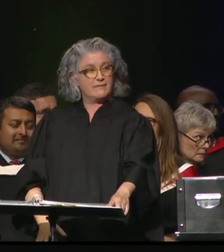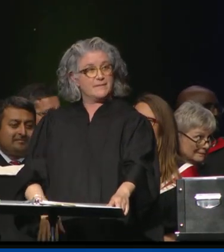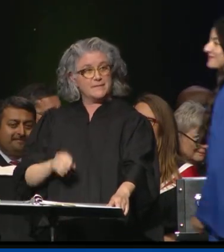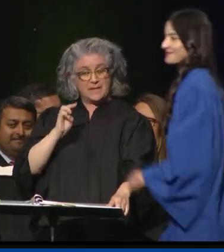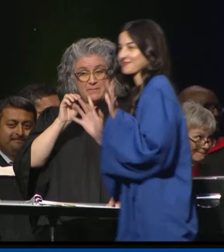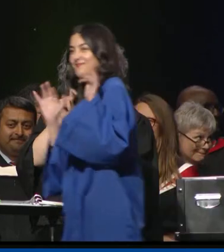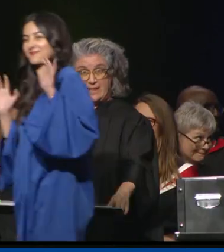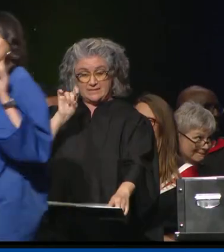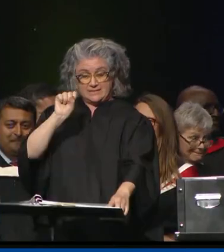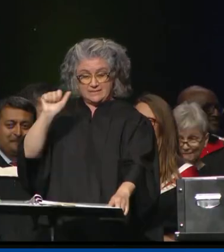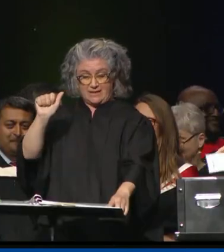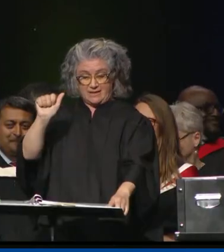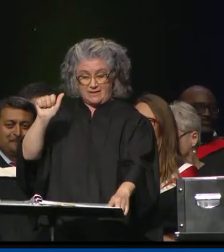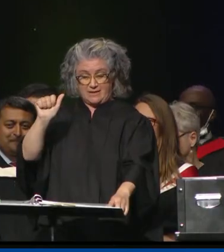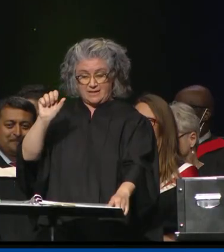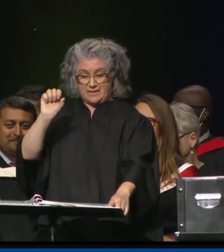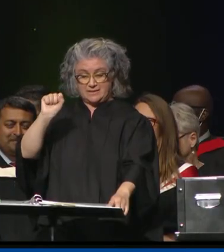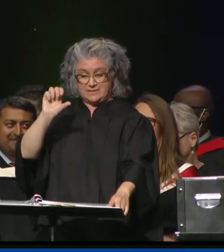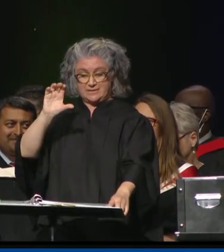Melissa Scalzo.